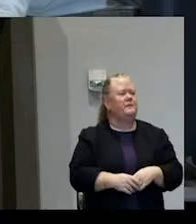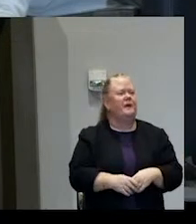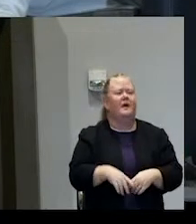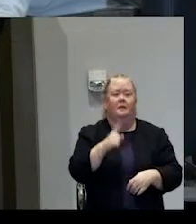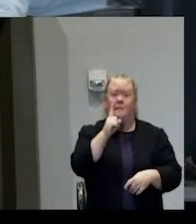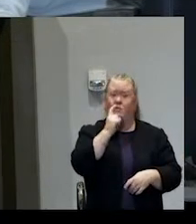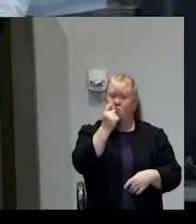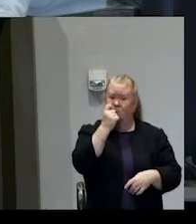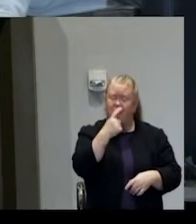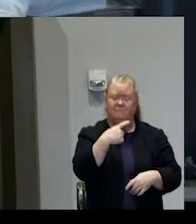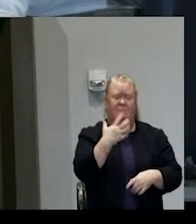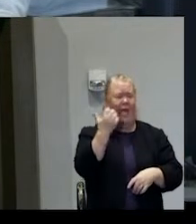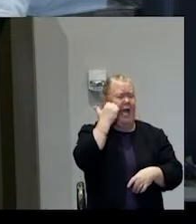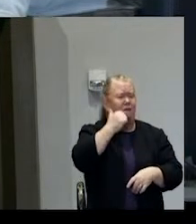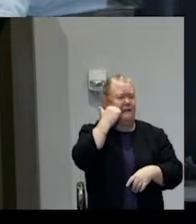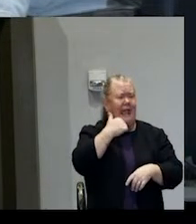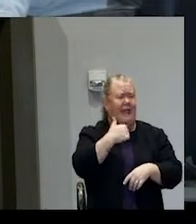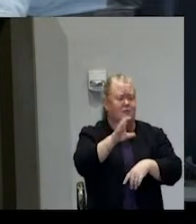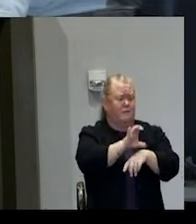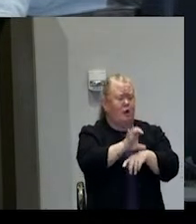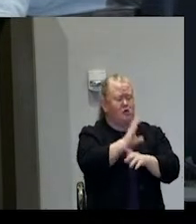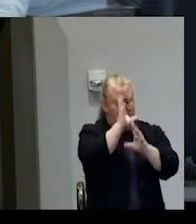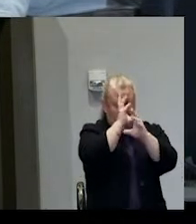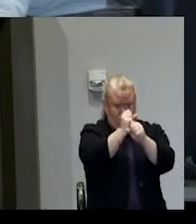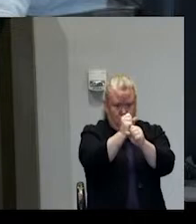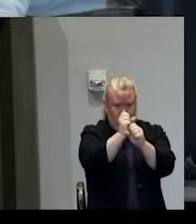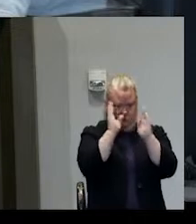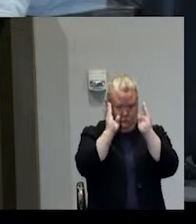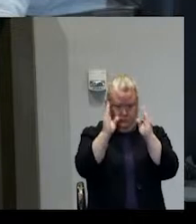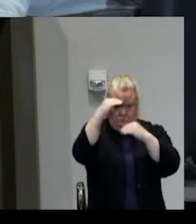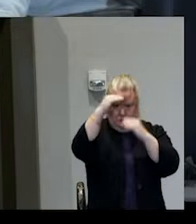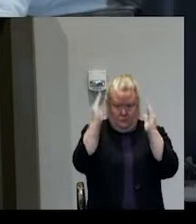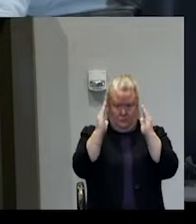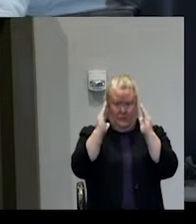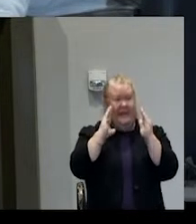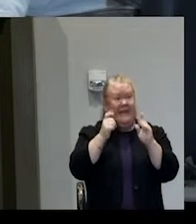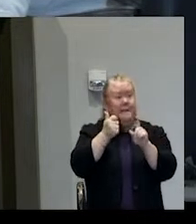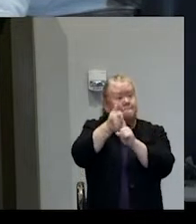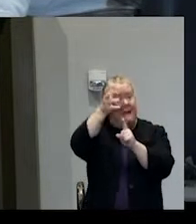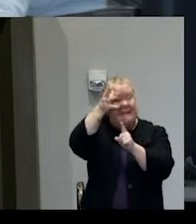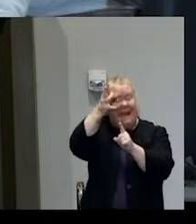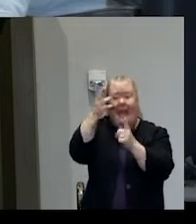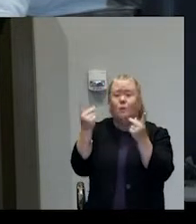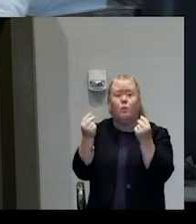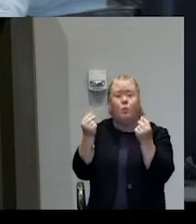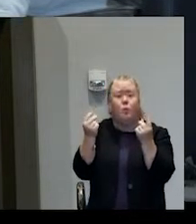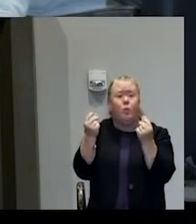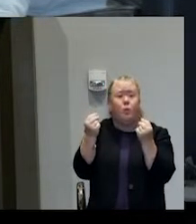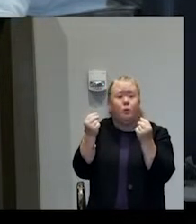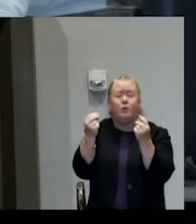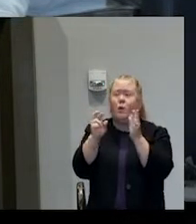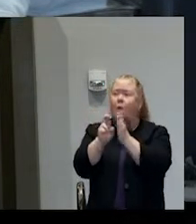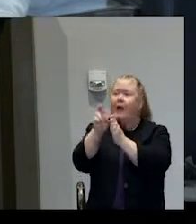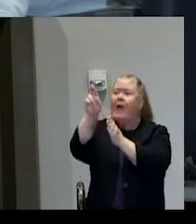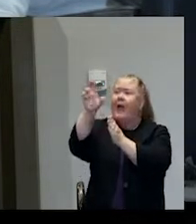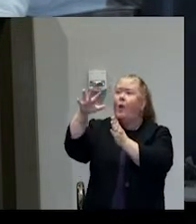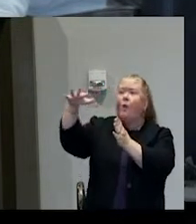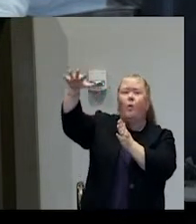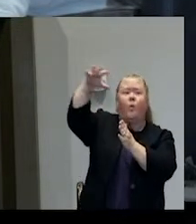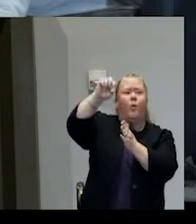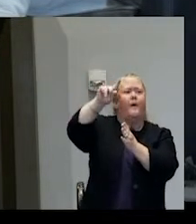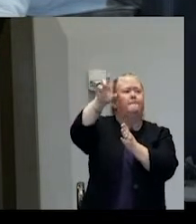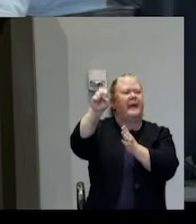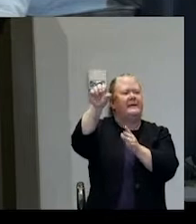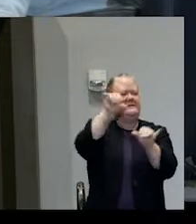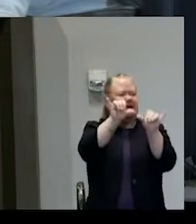15 hours a day on the computer, and he's an aerospace engineer, and he would wear glasses with no lenses in them. And my friends were like,